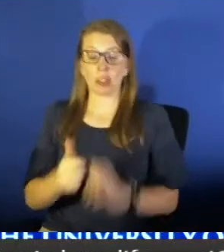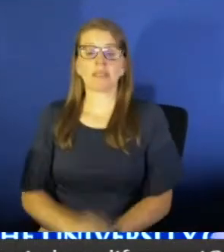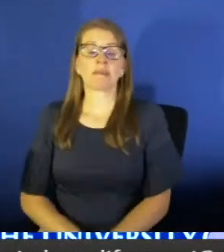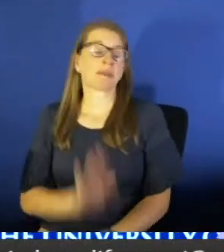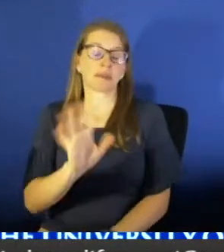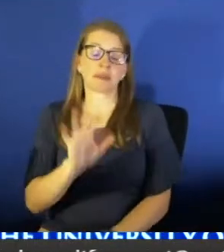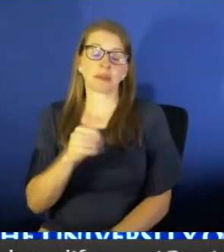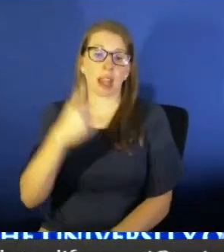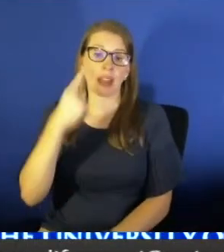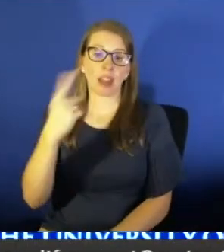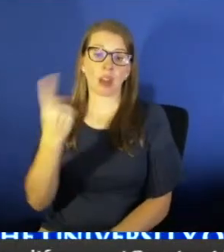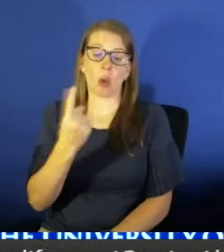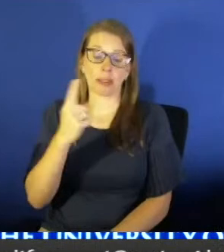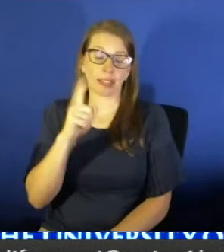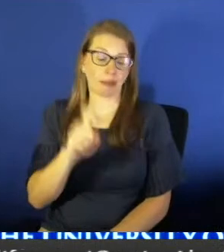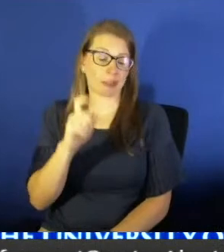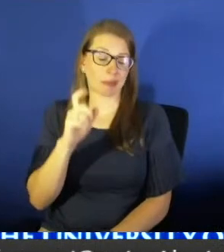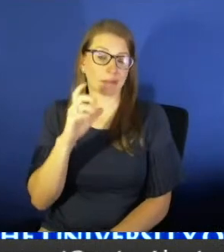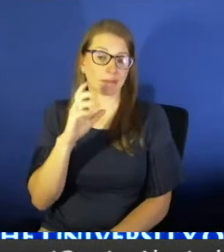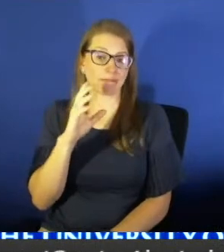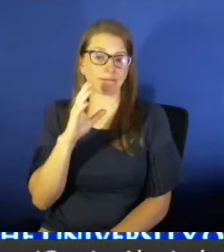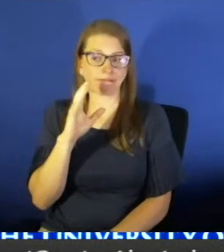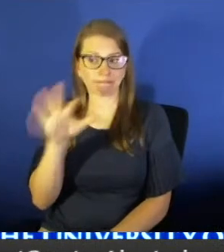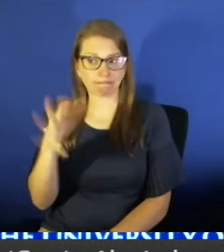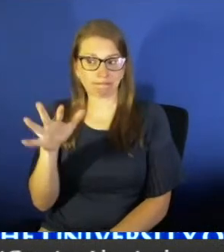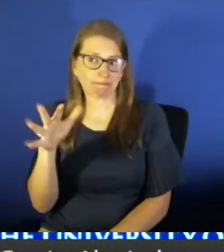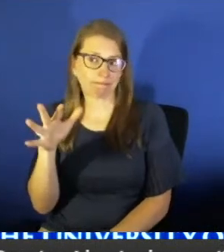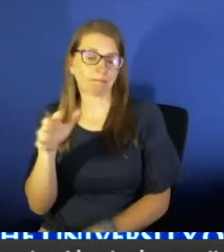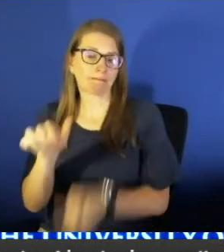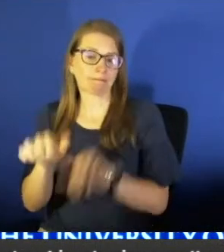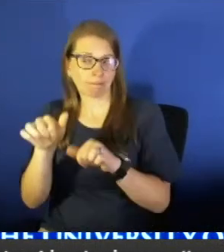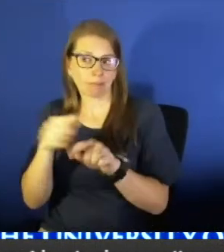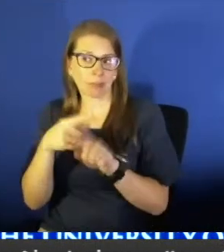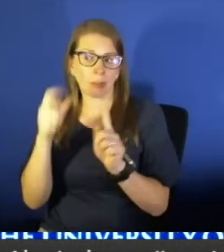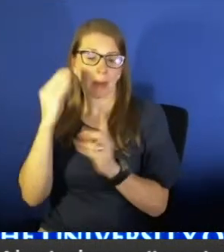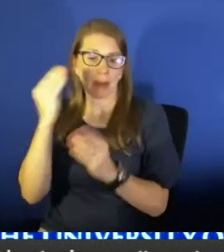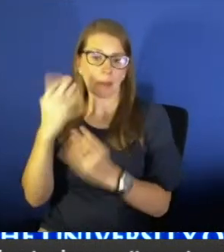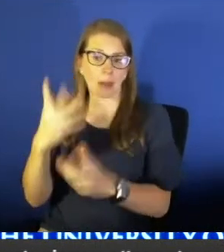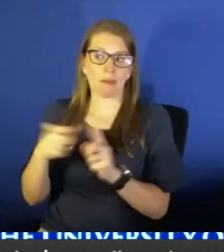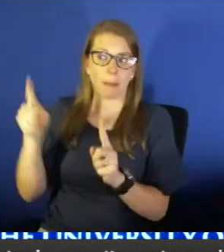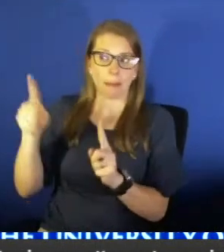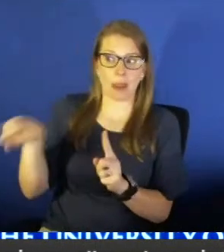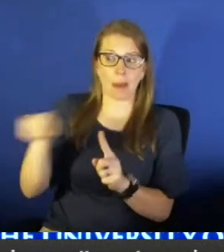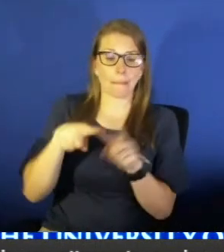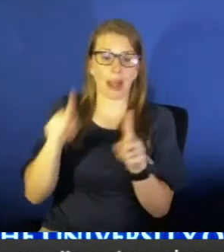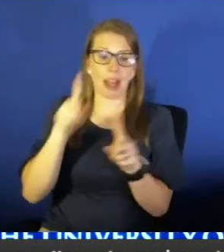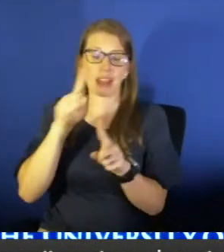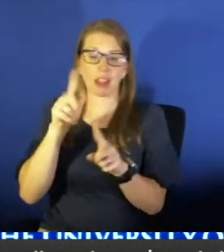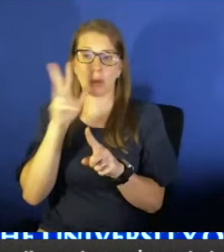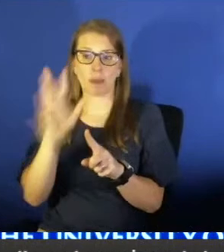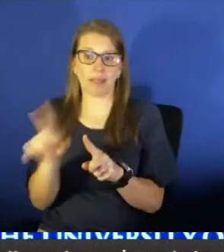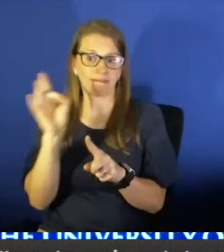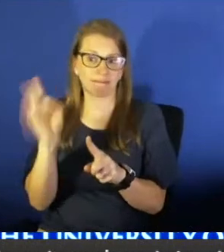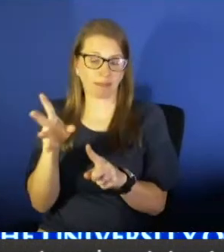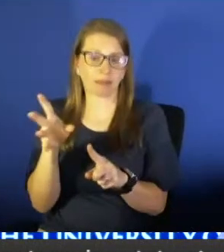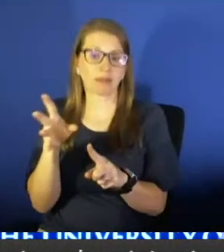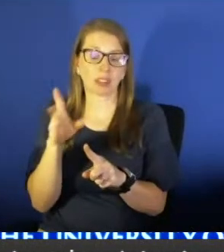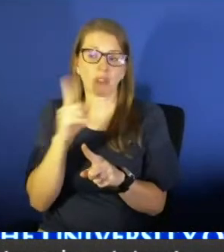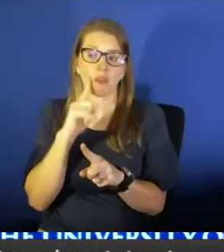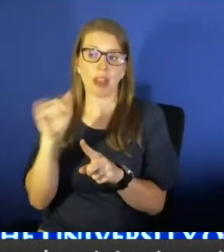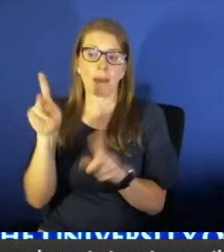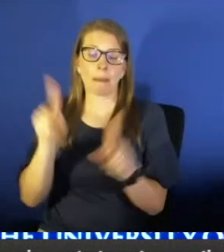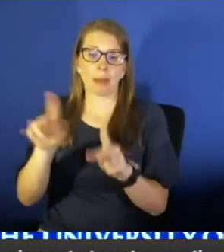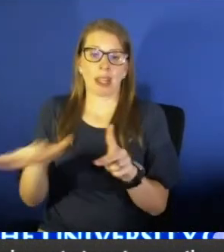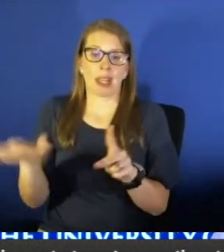always have to be wary of the information that does come out of there, but I think it is going to be very devastating for that population that is already devastated